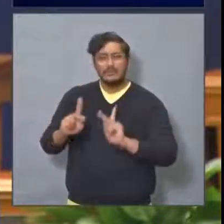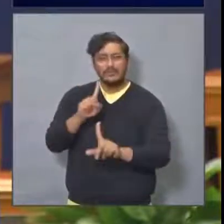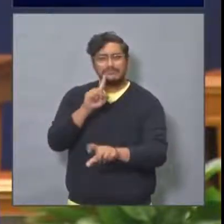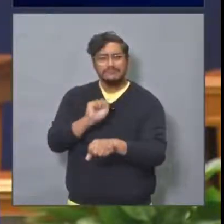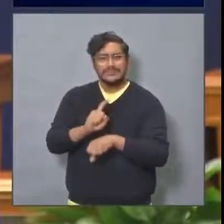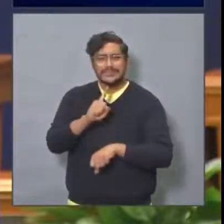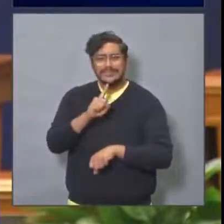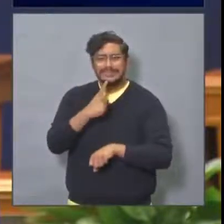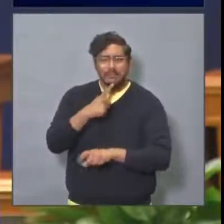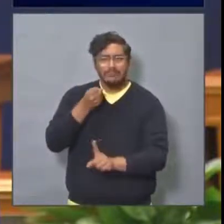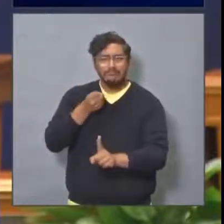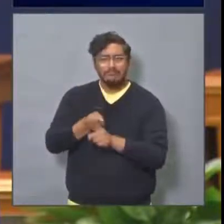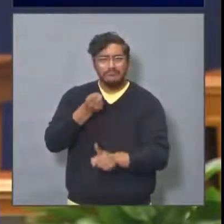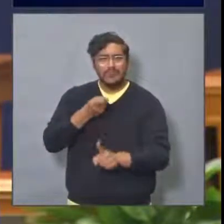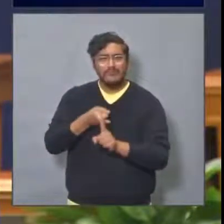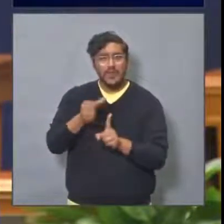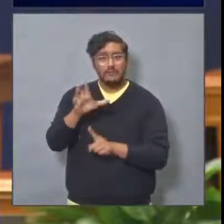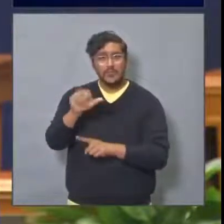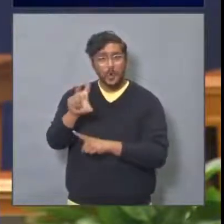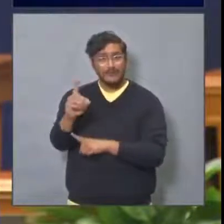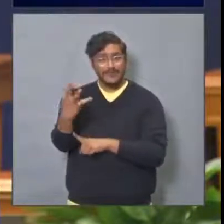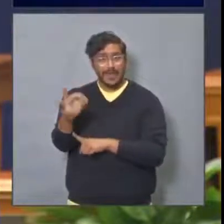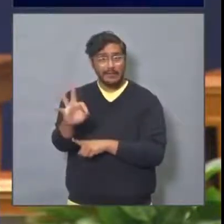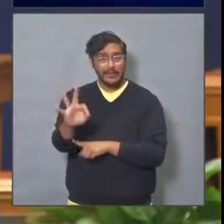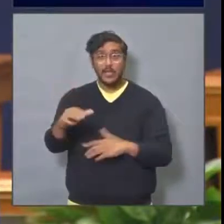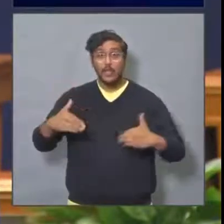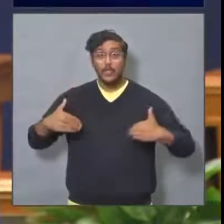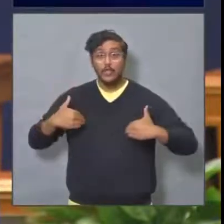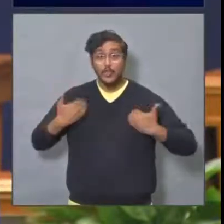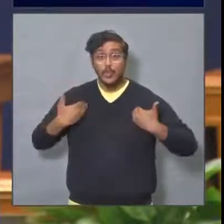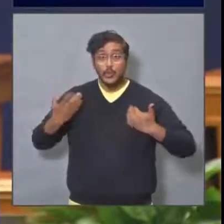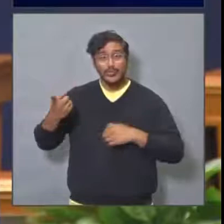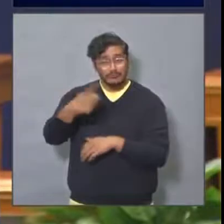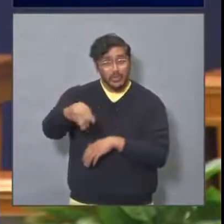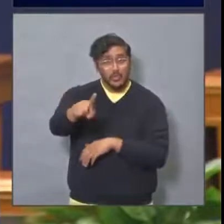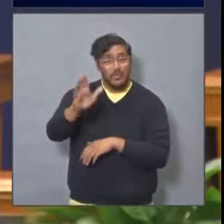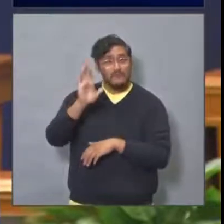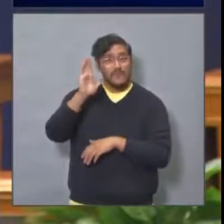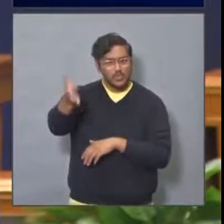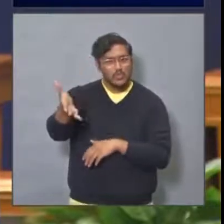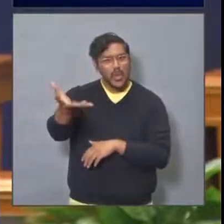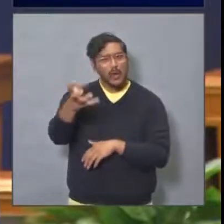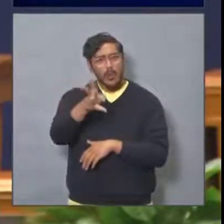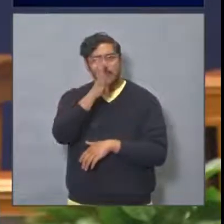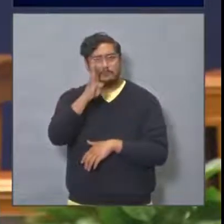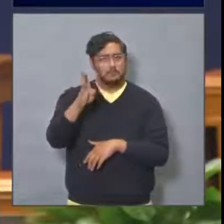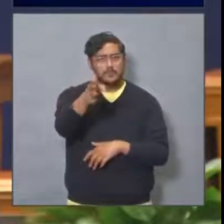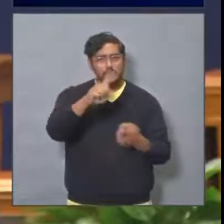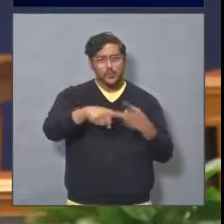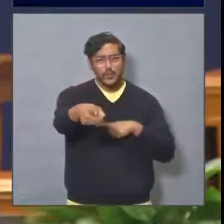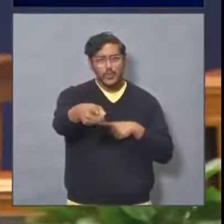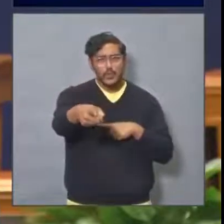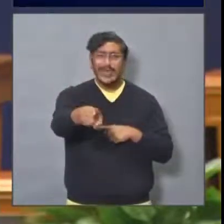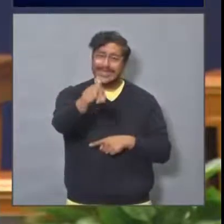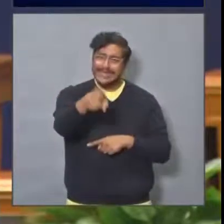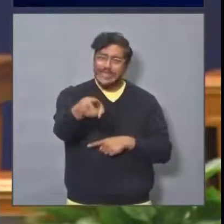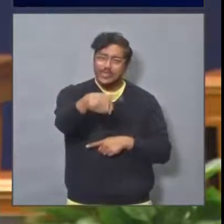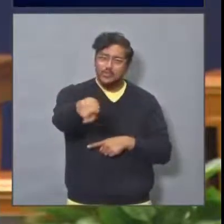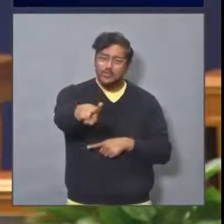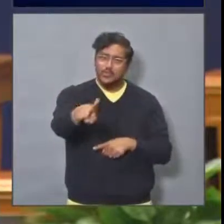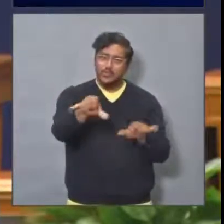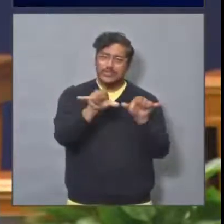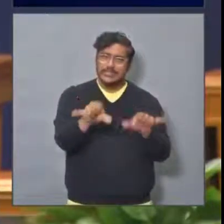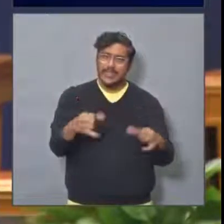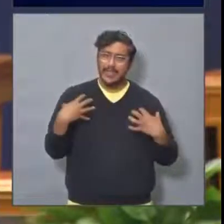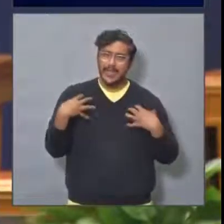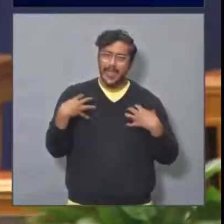from COVID-19. Our youth are our future, and I want to speak directly to them. We need you well and healthy,